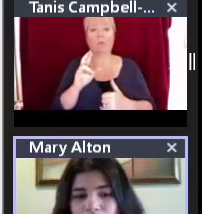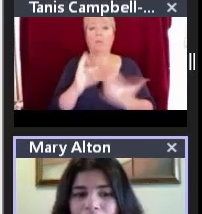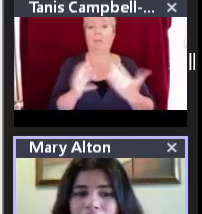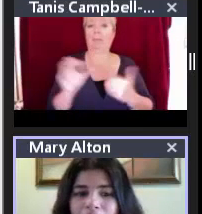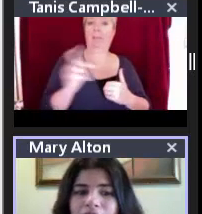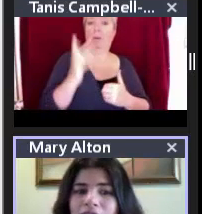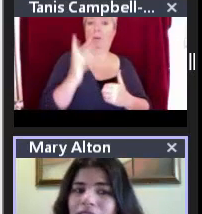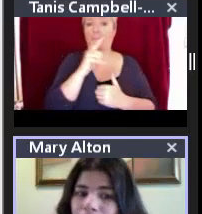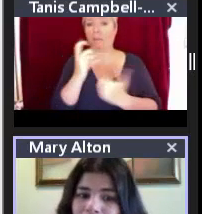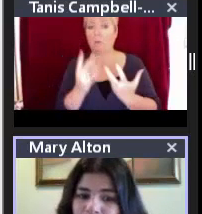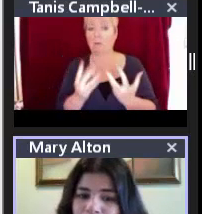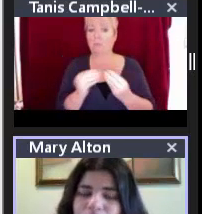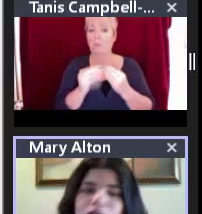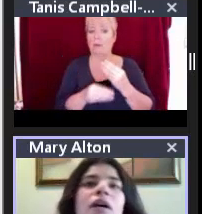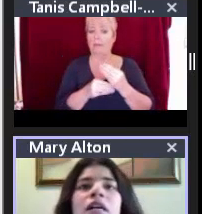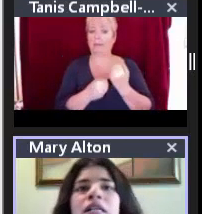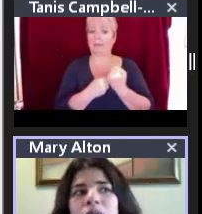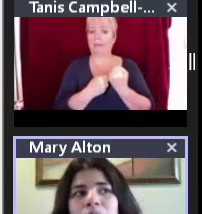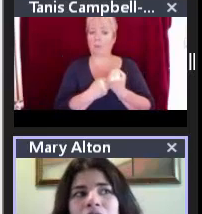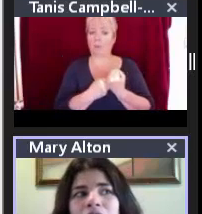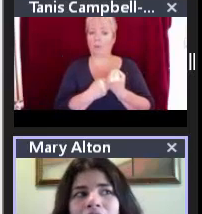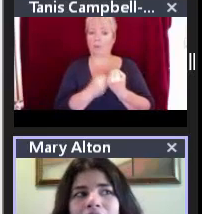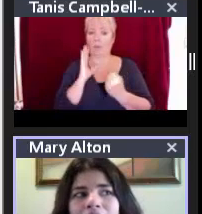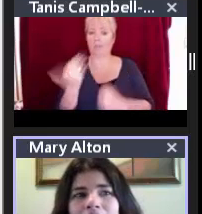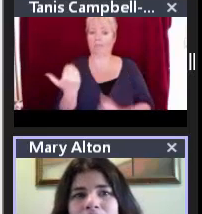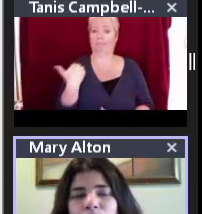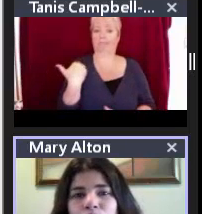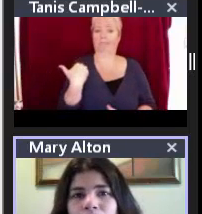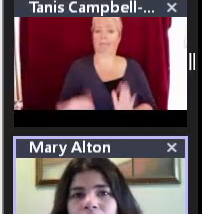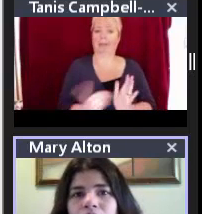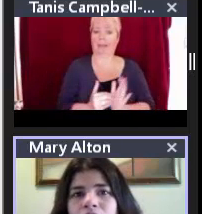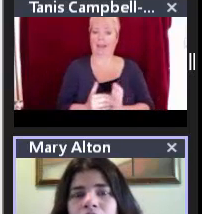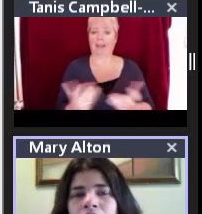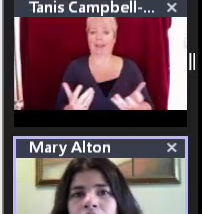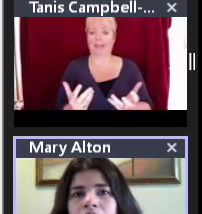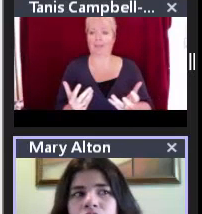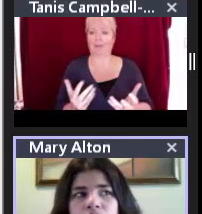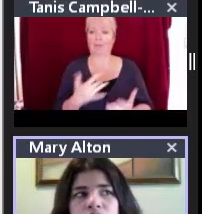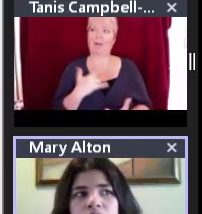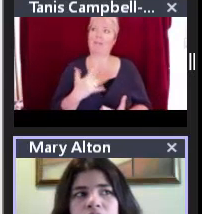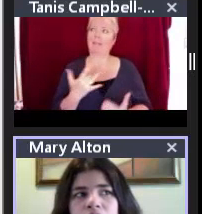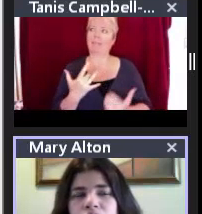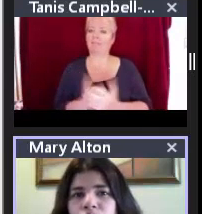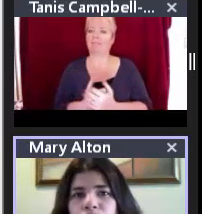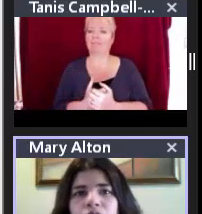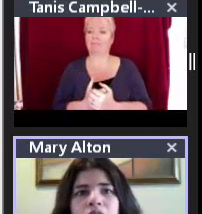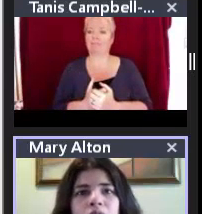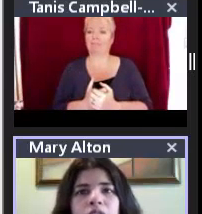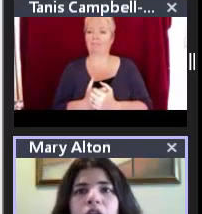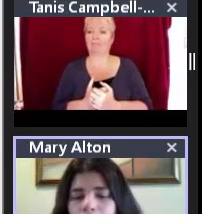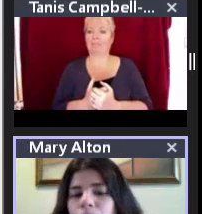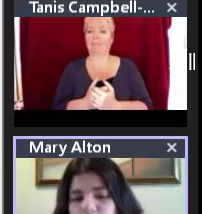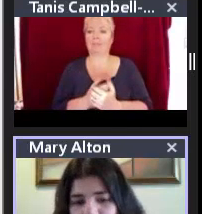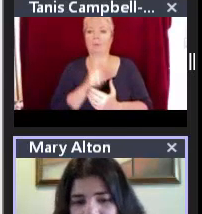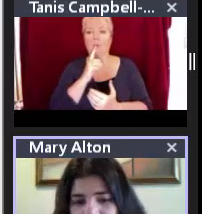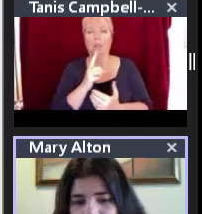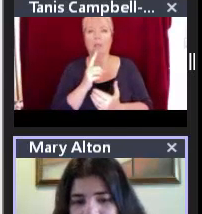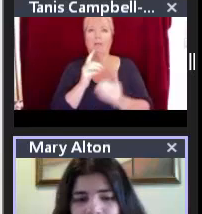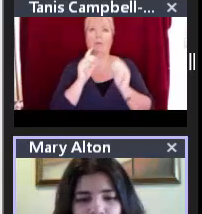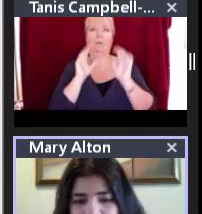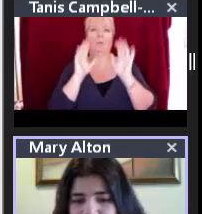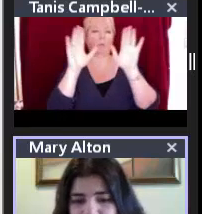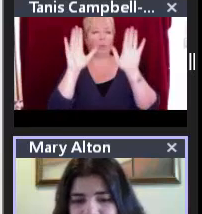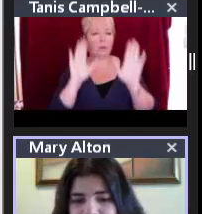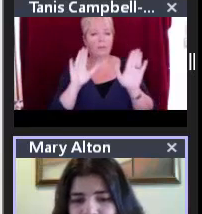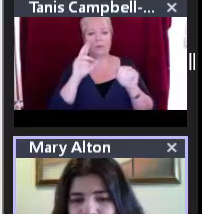additional support, and they come back to us. So to me, it's really just an extraordinary opportunity.